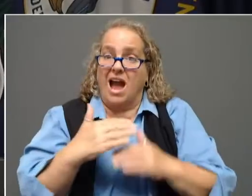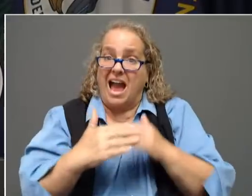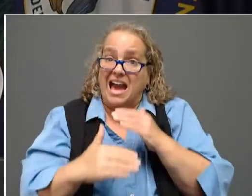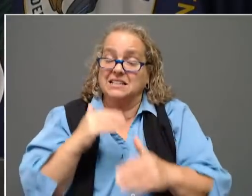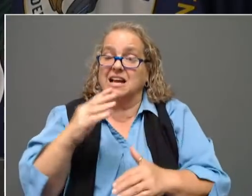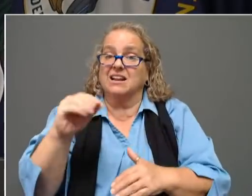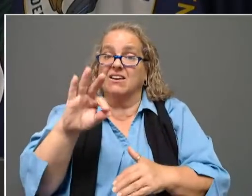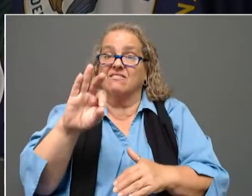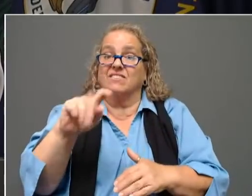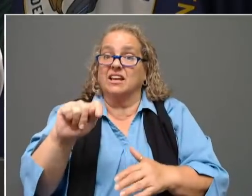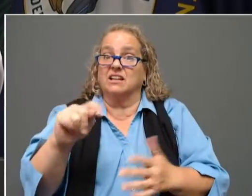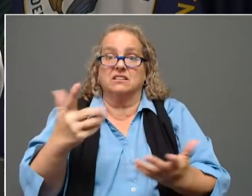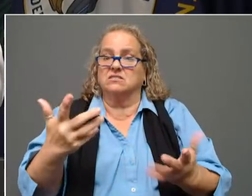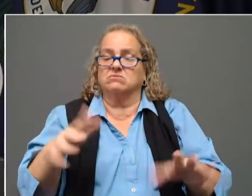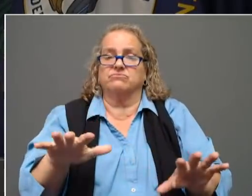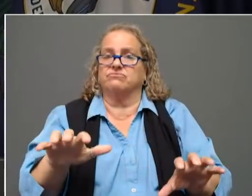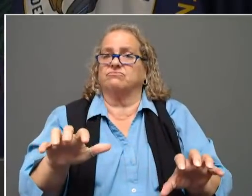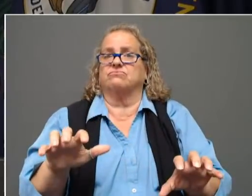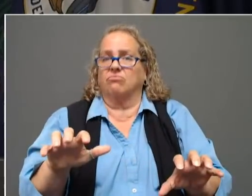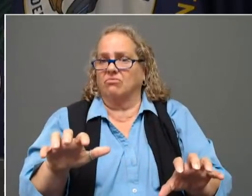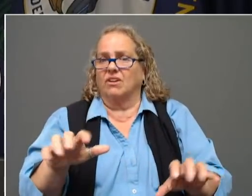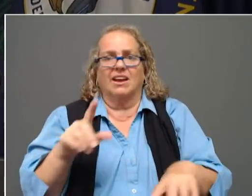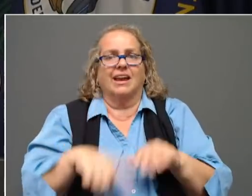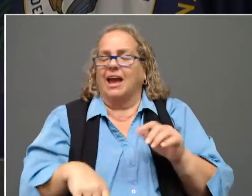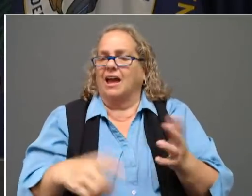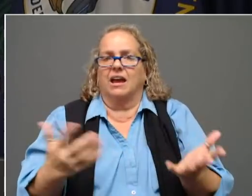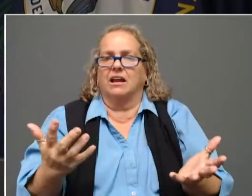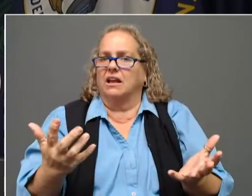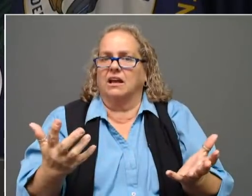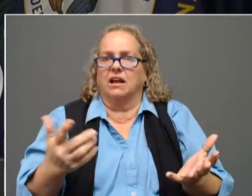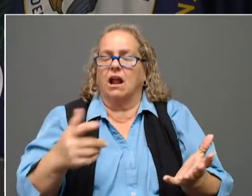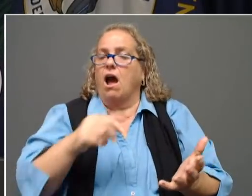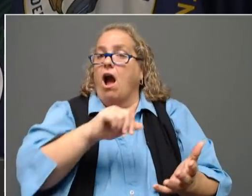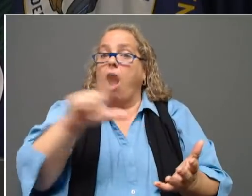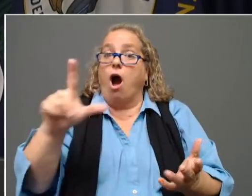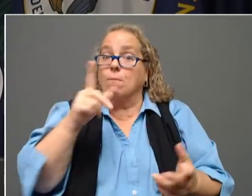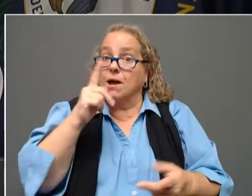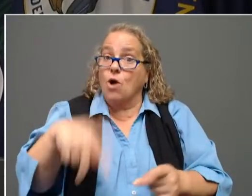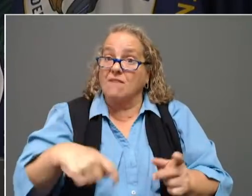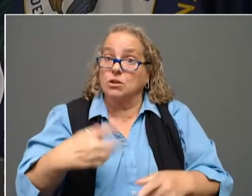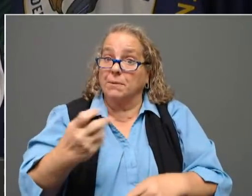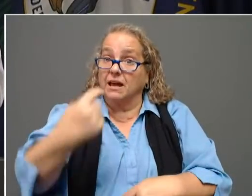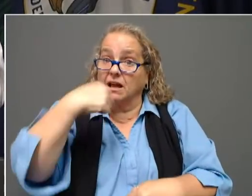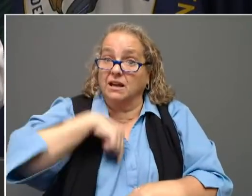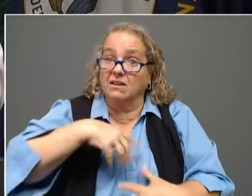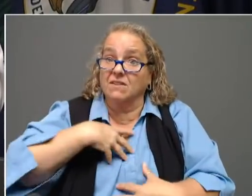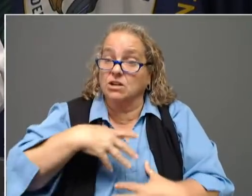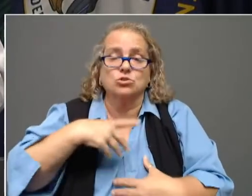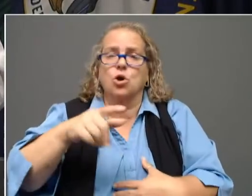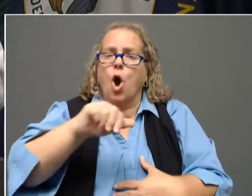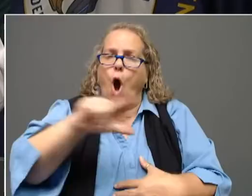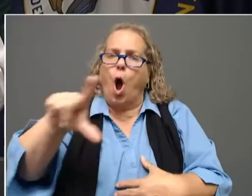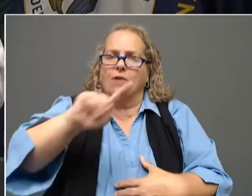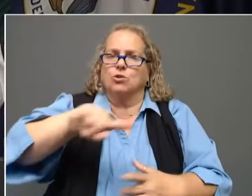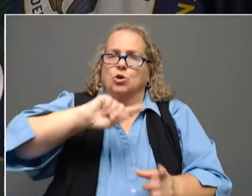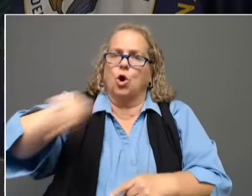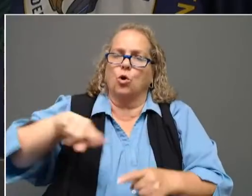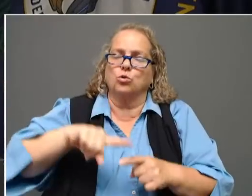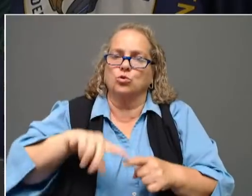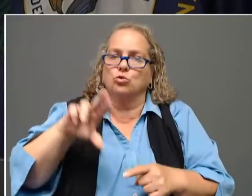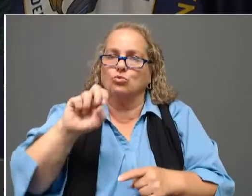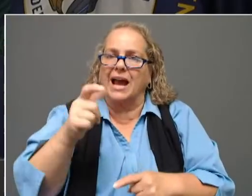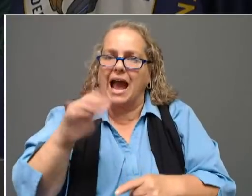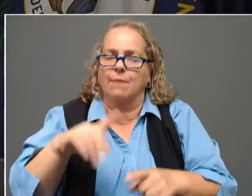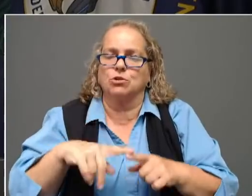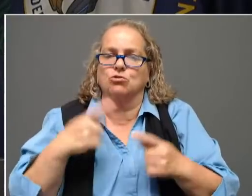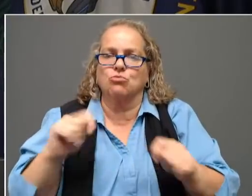nobody goes straight home after that. You all go to a long-term care nursing home to try to recover from that. So folks, just because